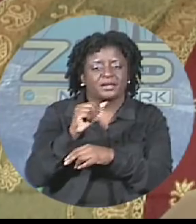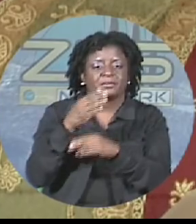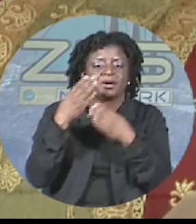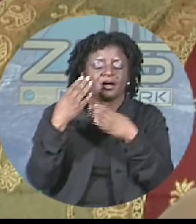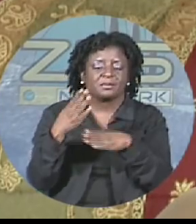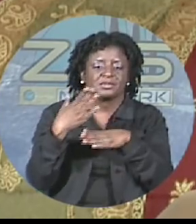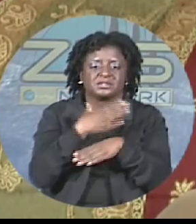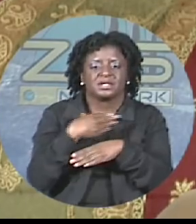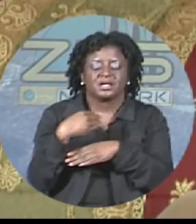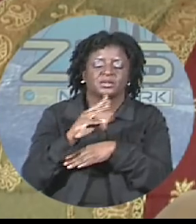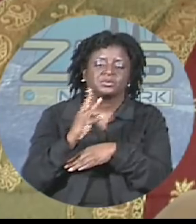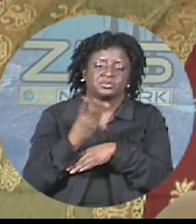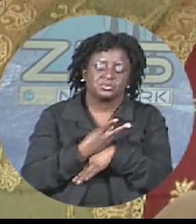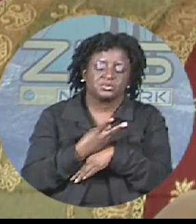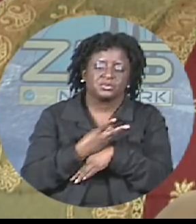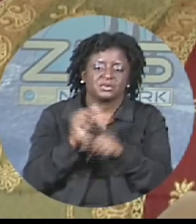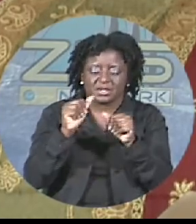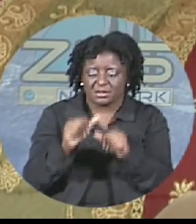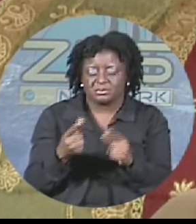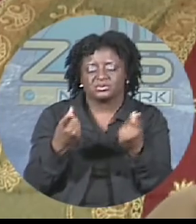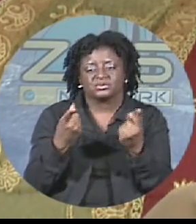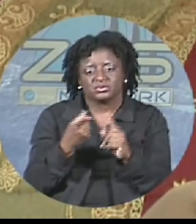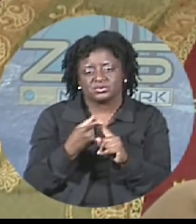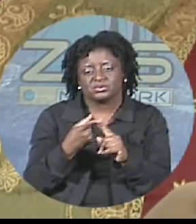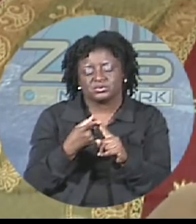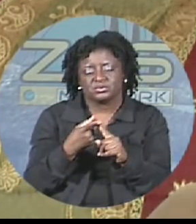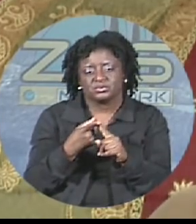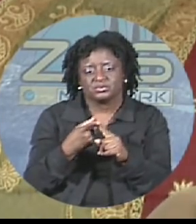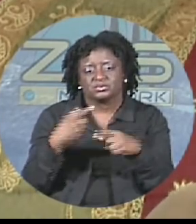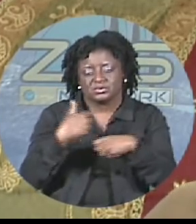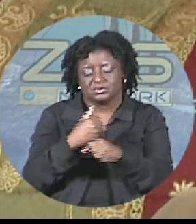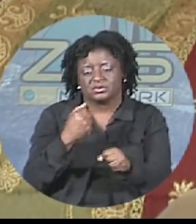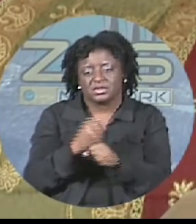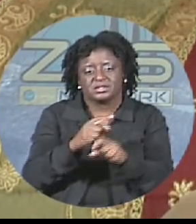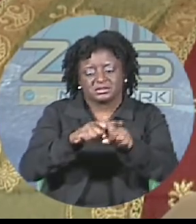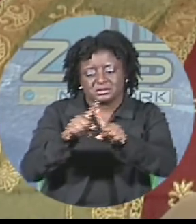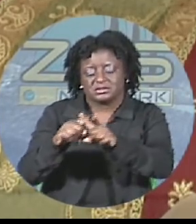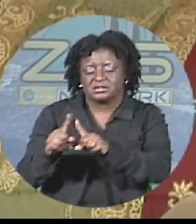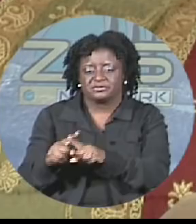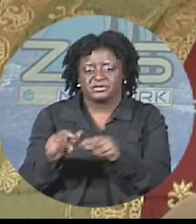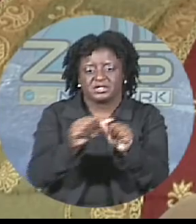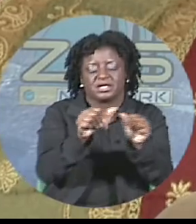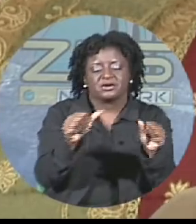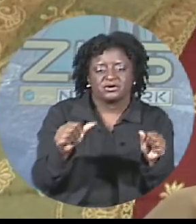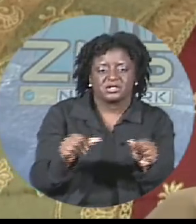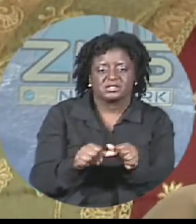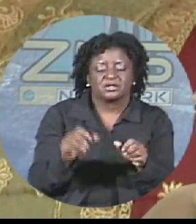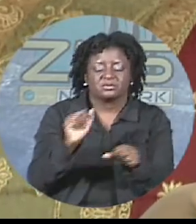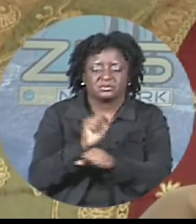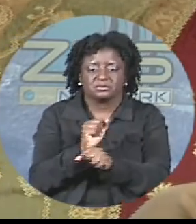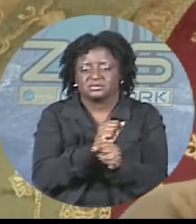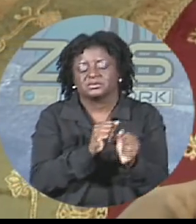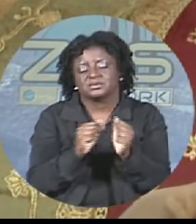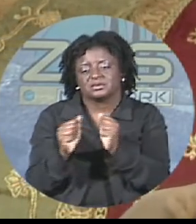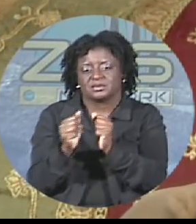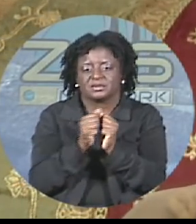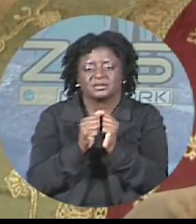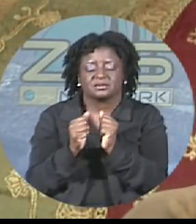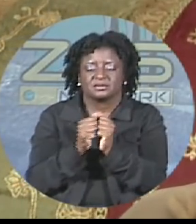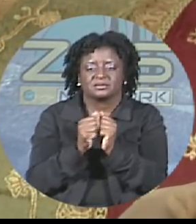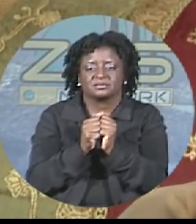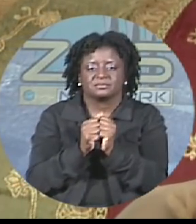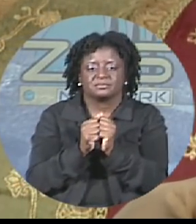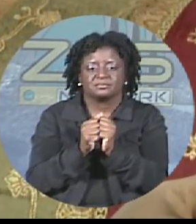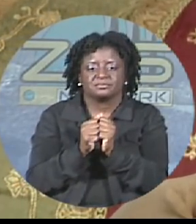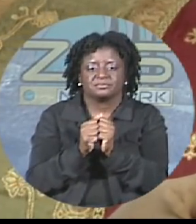and we've been able to forge different areas of cooperation, and